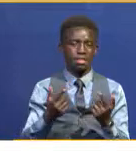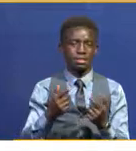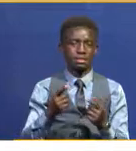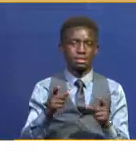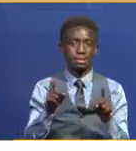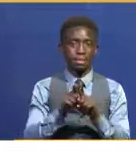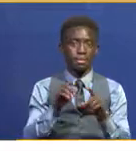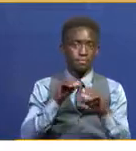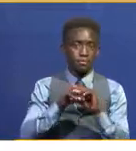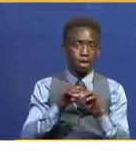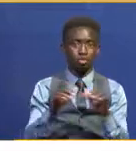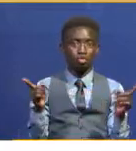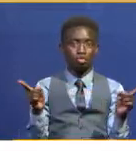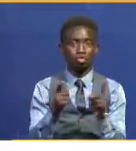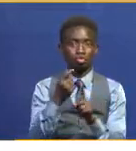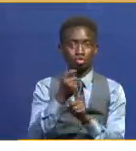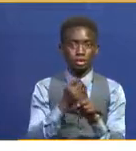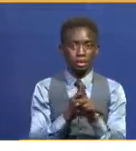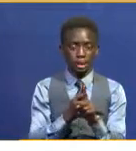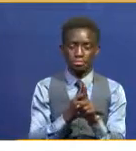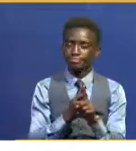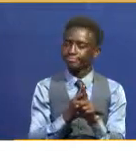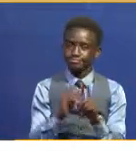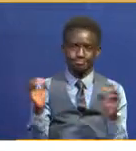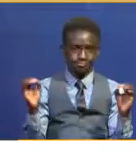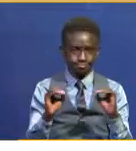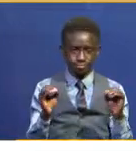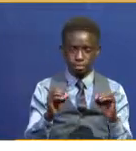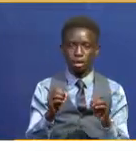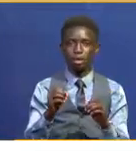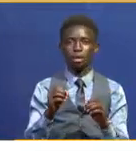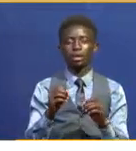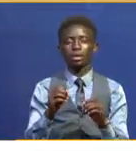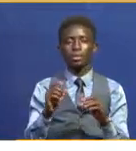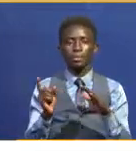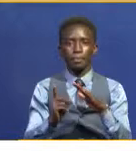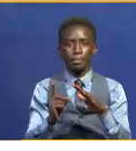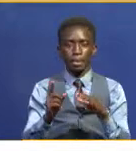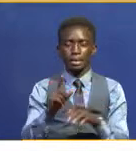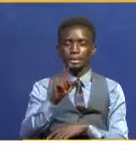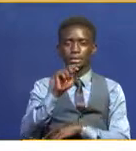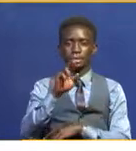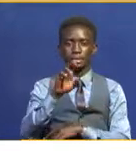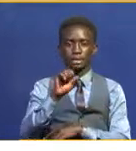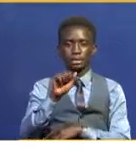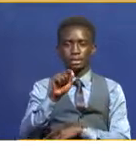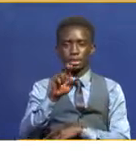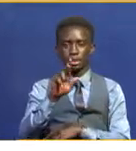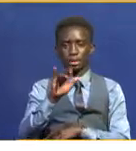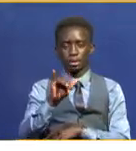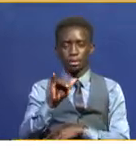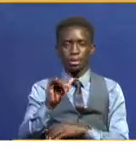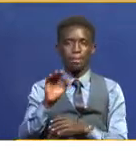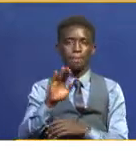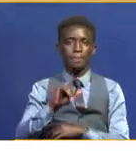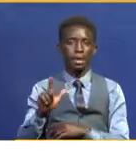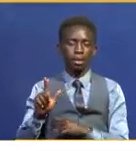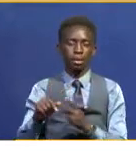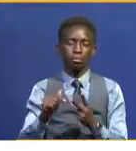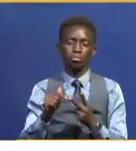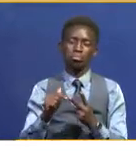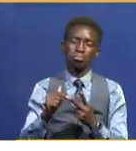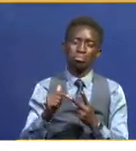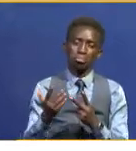short-term securities, for instance, your treasury bills, your fixed deposits, call deposits, and a bit of commercial